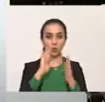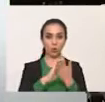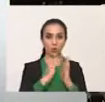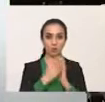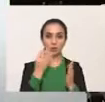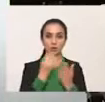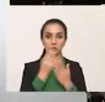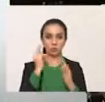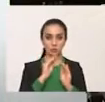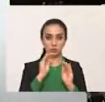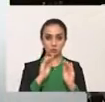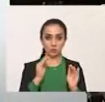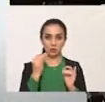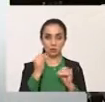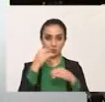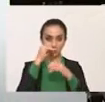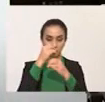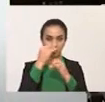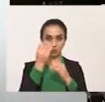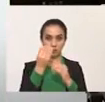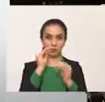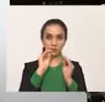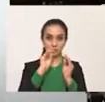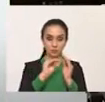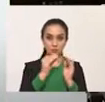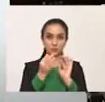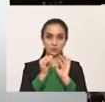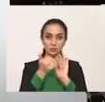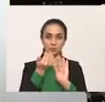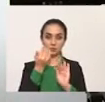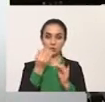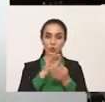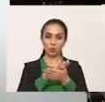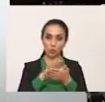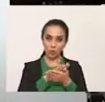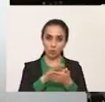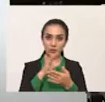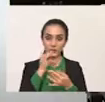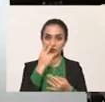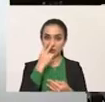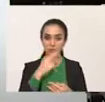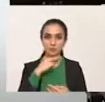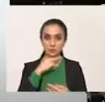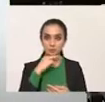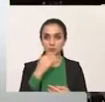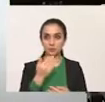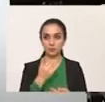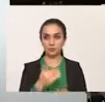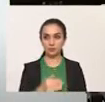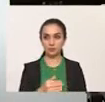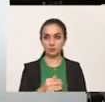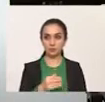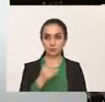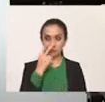Aziz o'quvchilar, mikroskopga preparat qo'yishdan oldin uning tozaligiga e'tibor bering.